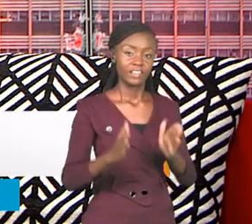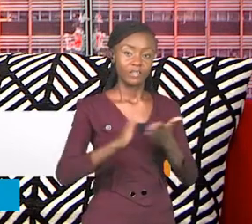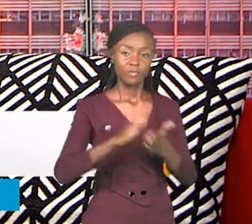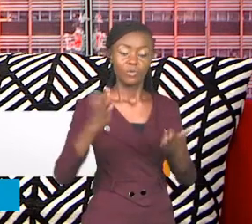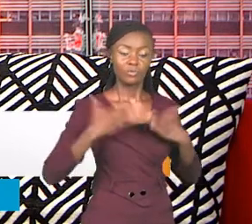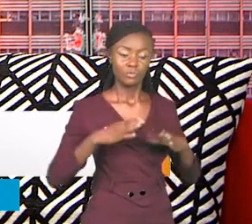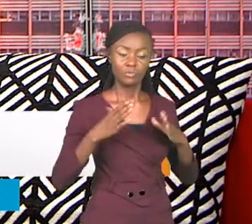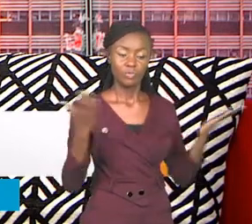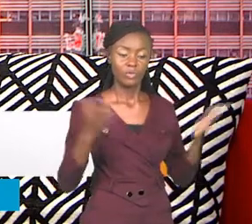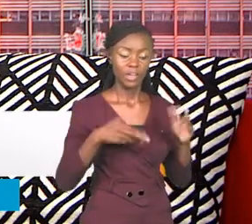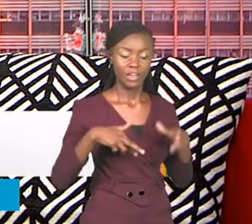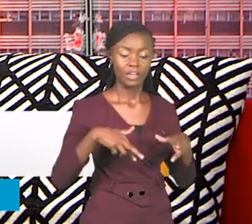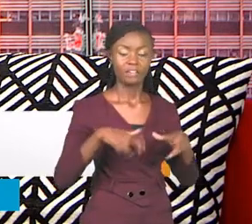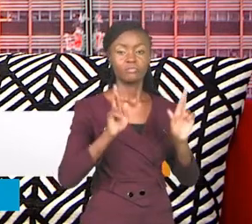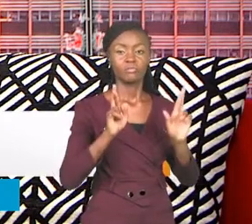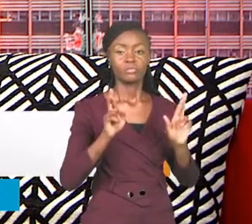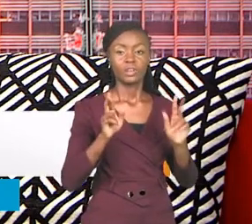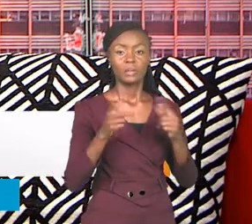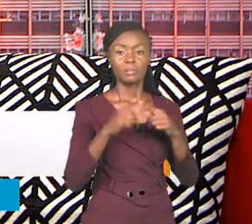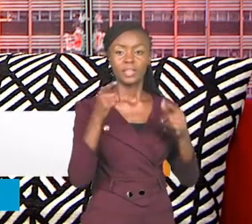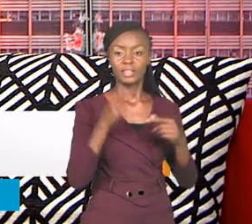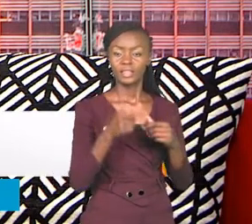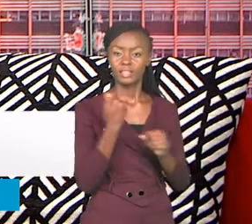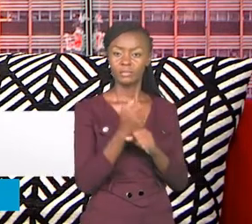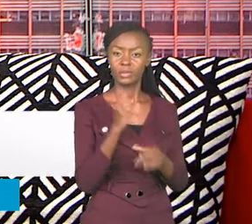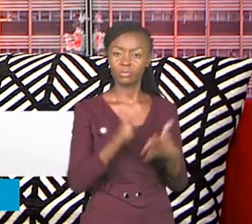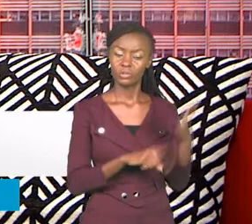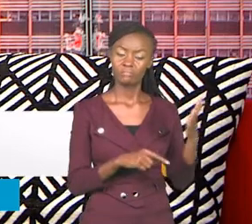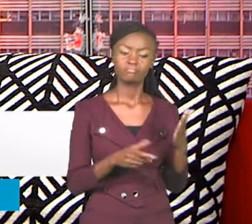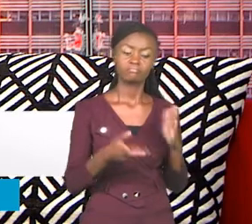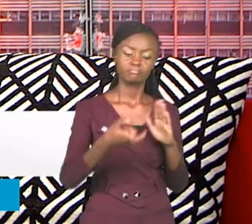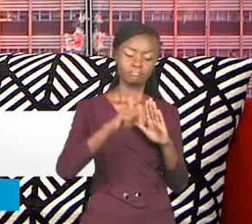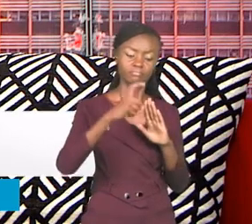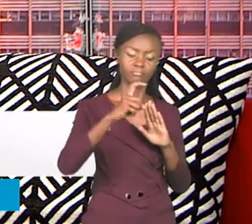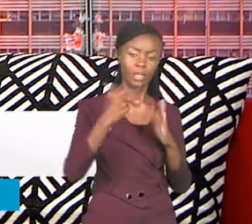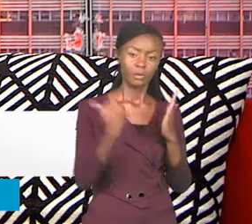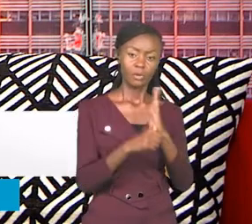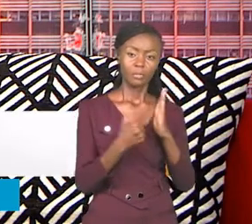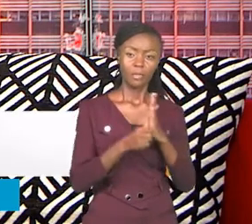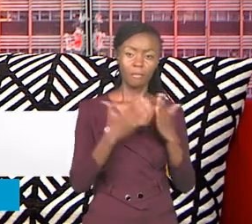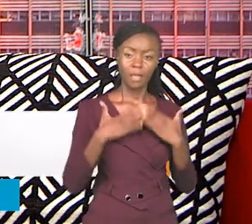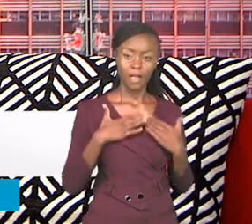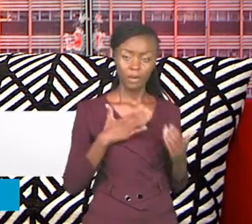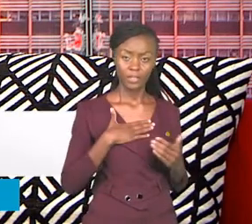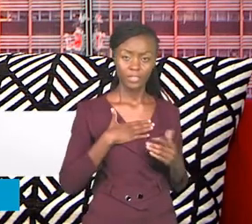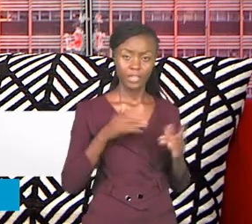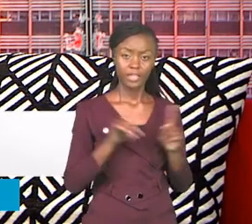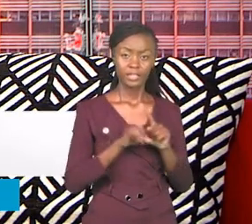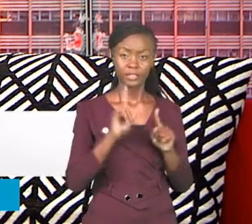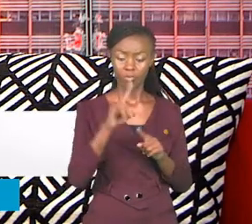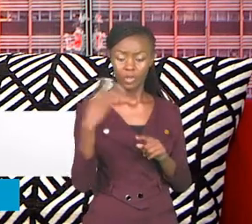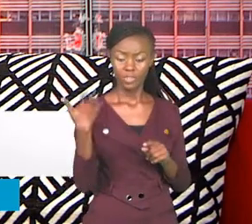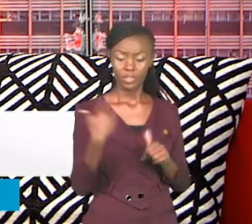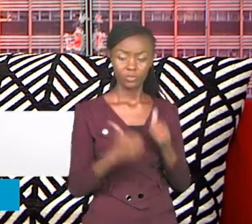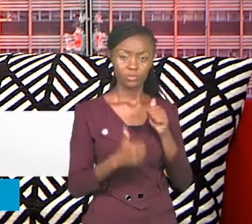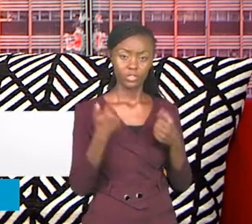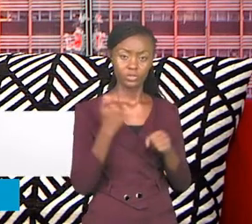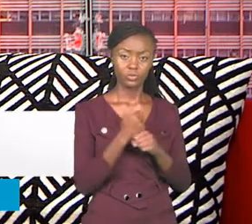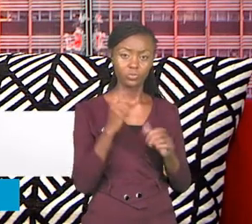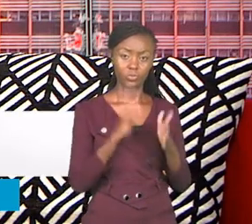they're on the road. Mm-hmm. So this is compounding our problem. Okay. And one of the things now we're doing is